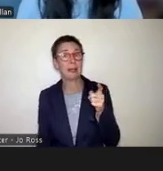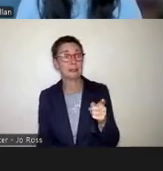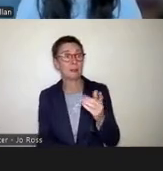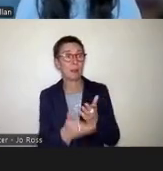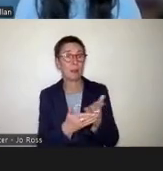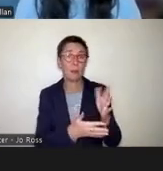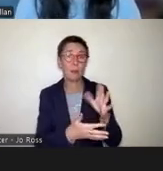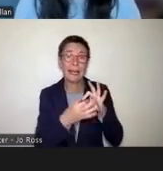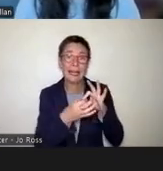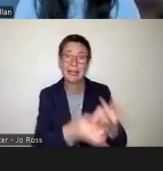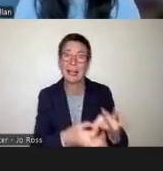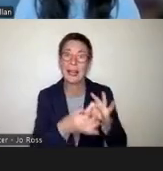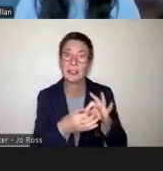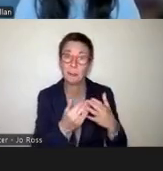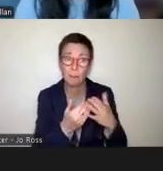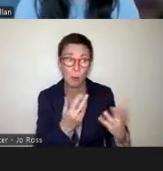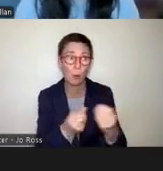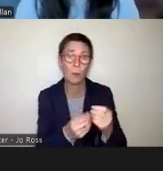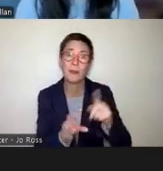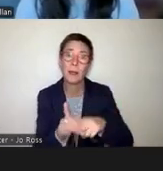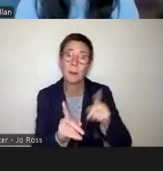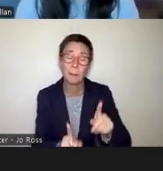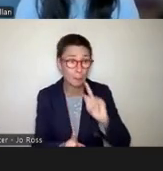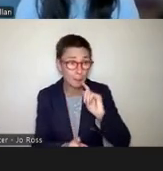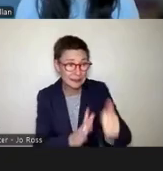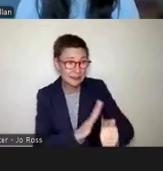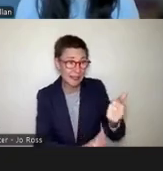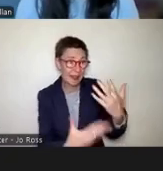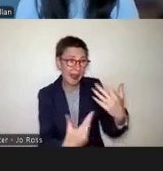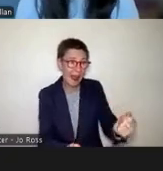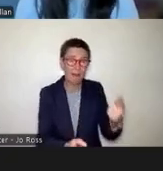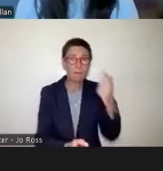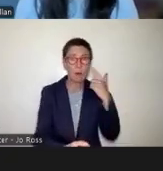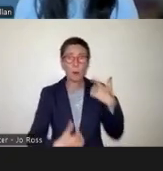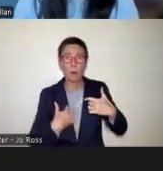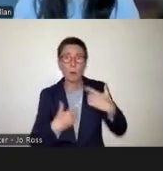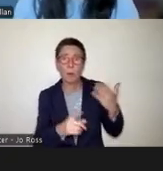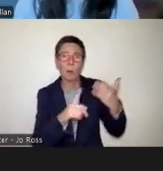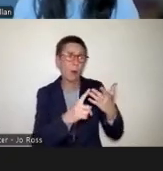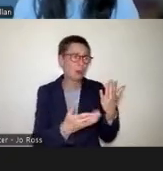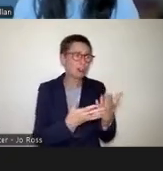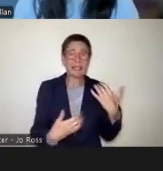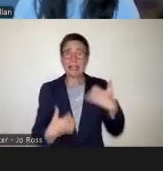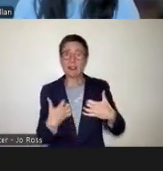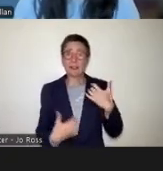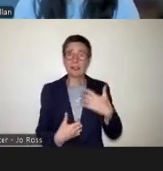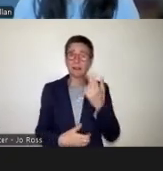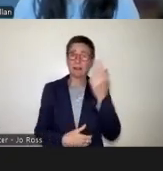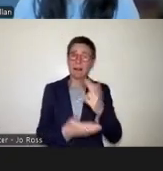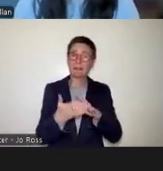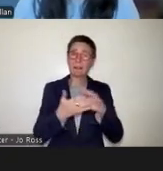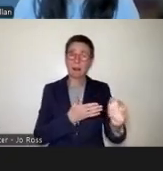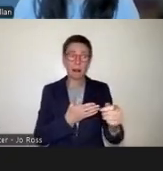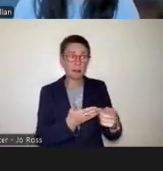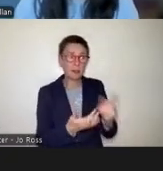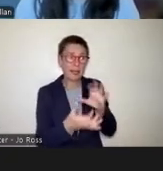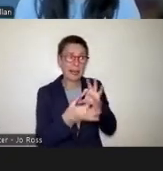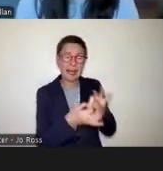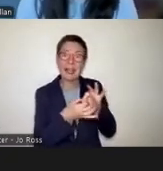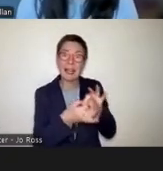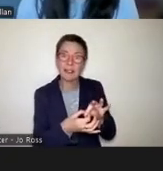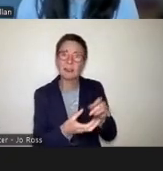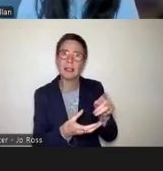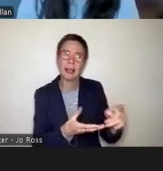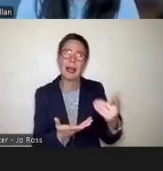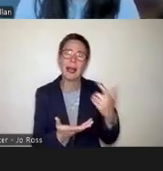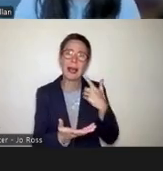engaging young people who have talent or ambition or just interest in arts and culture, and adopting